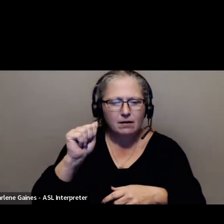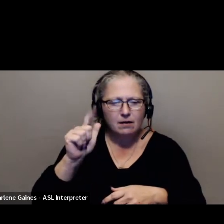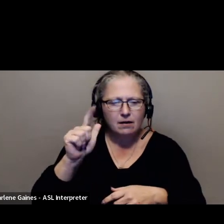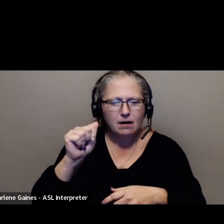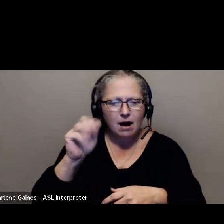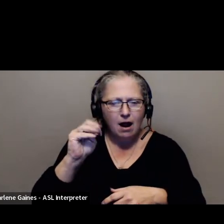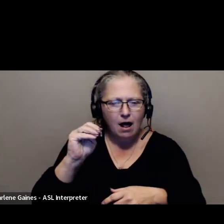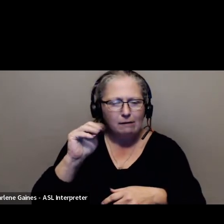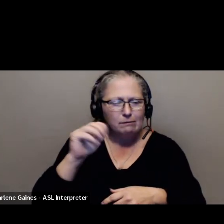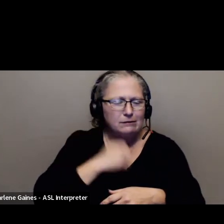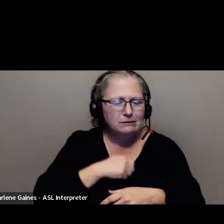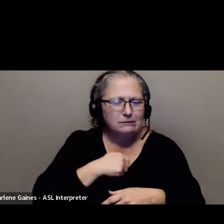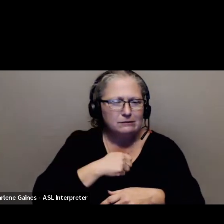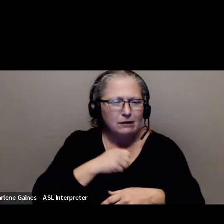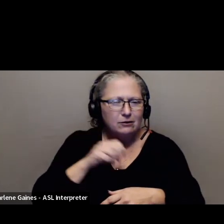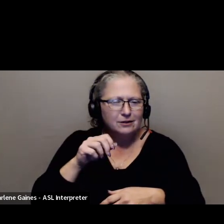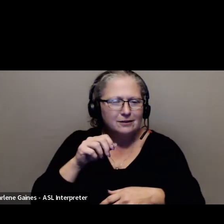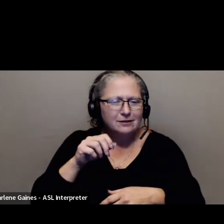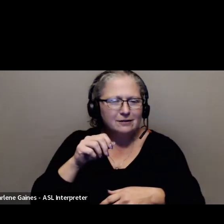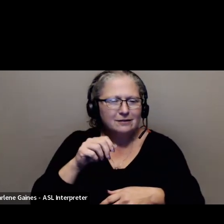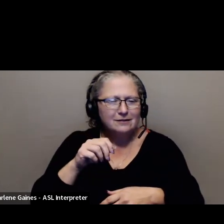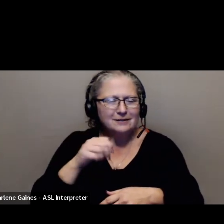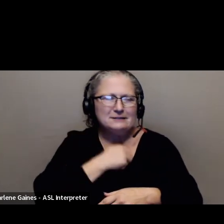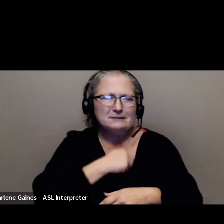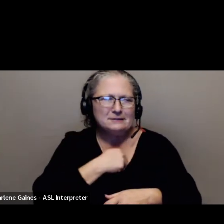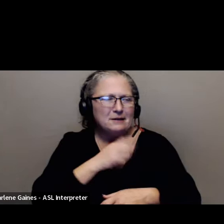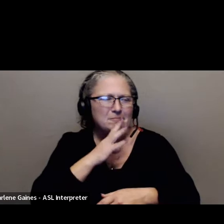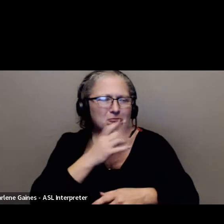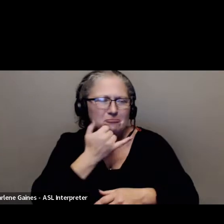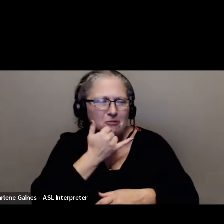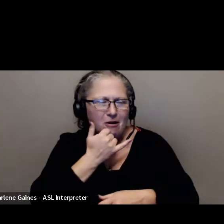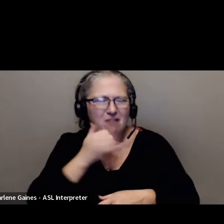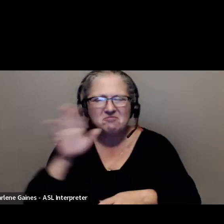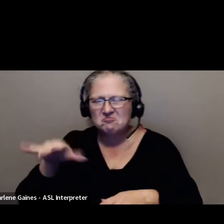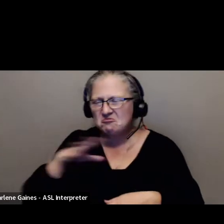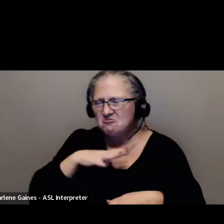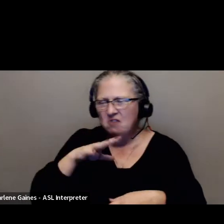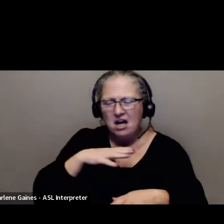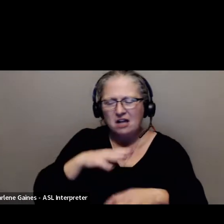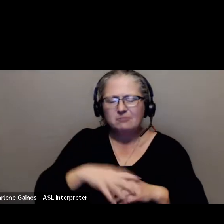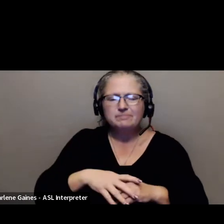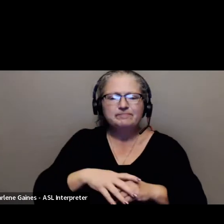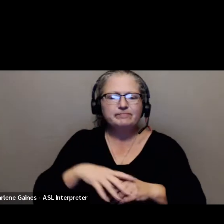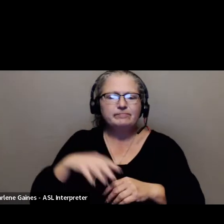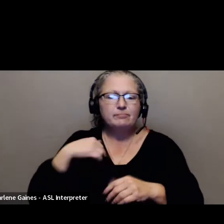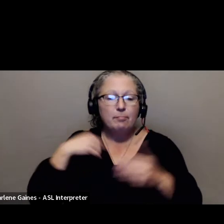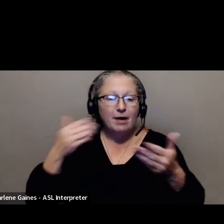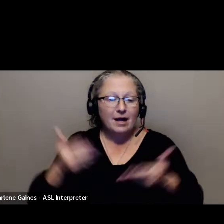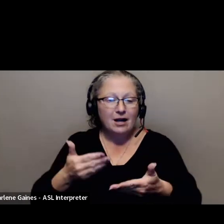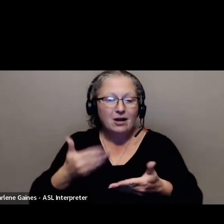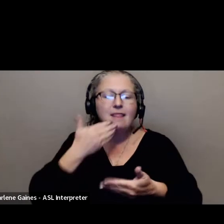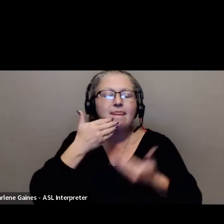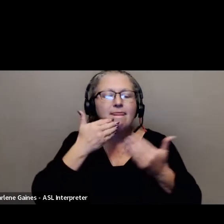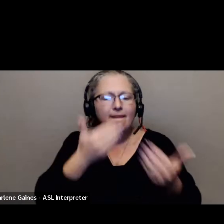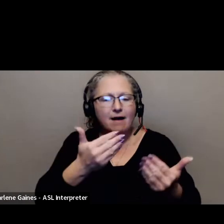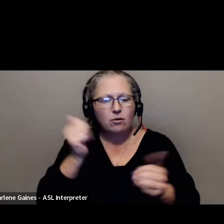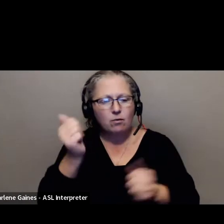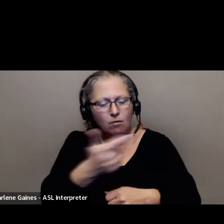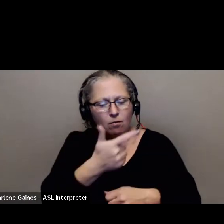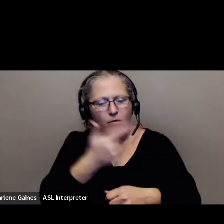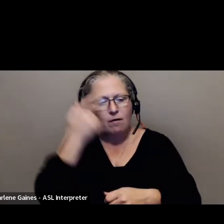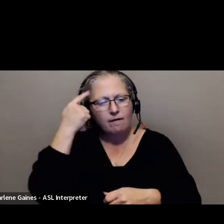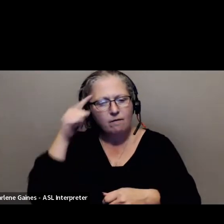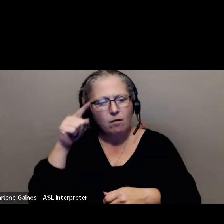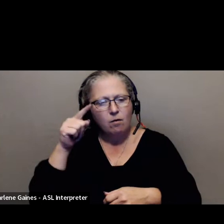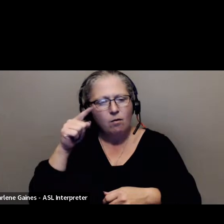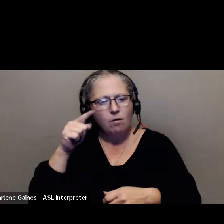Akbak. Salah Al-Bakri, thank you. I'm Listen, sorry. No worry, it's all good. I'm here to thank you guys for